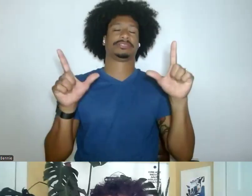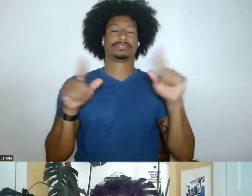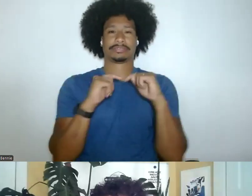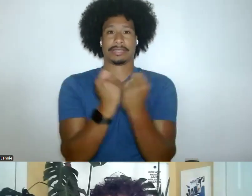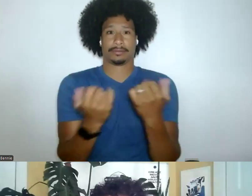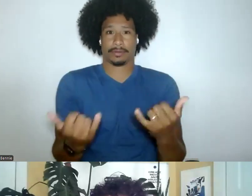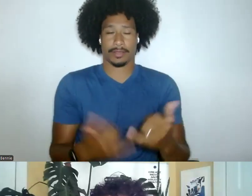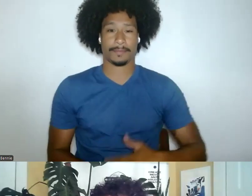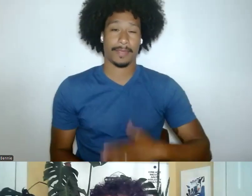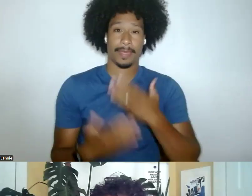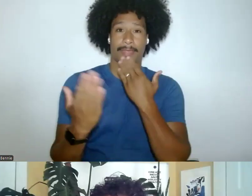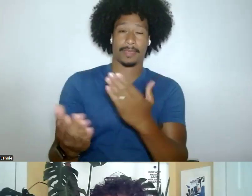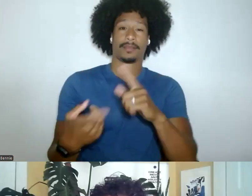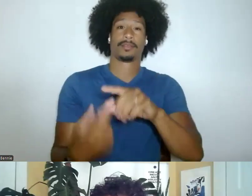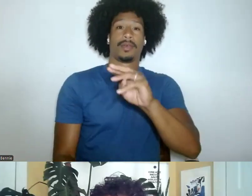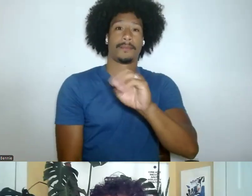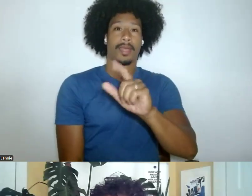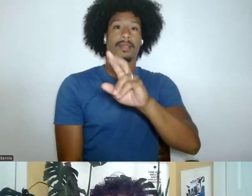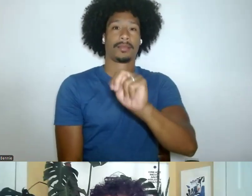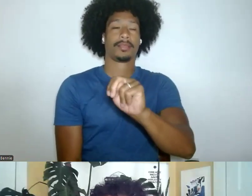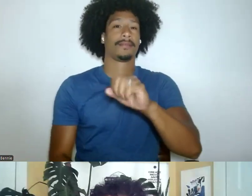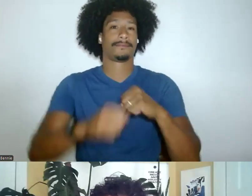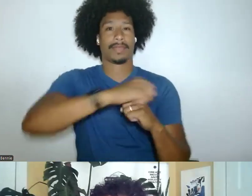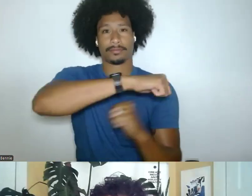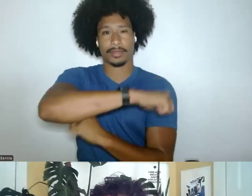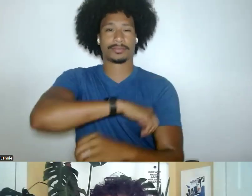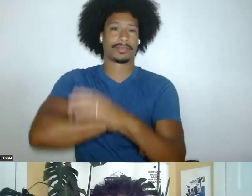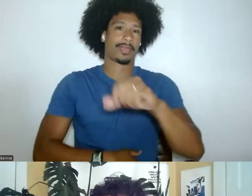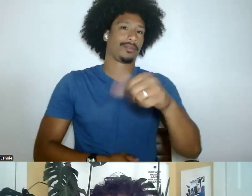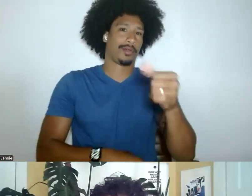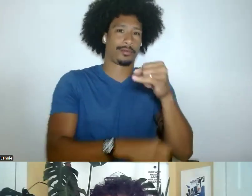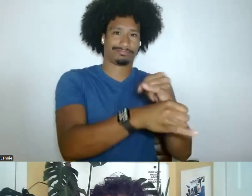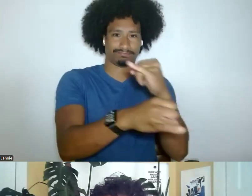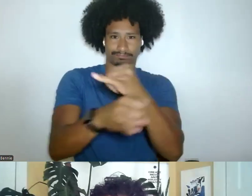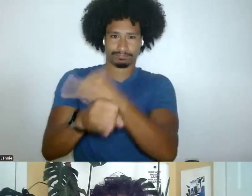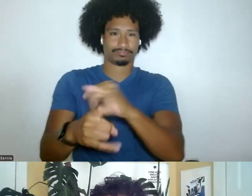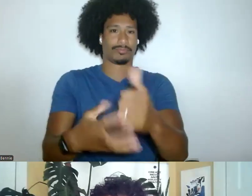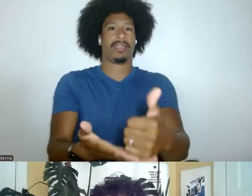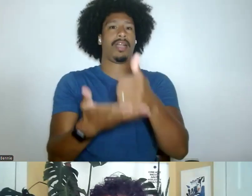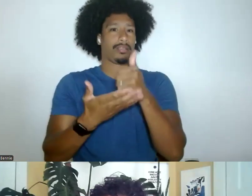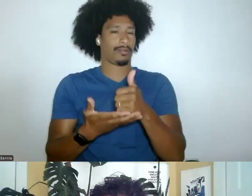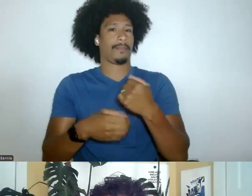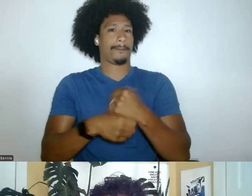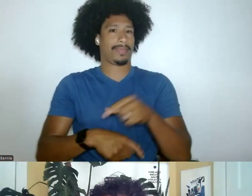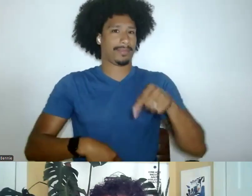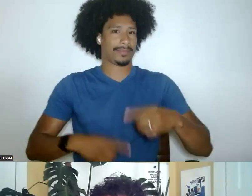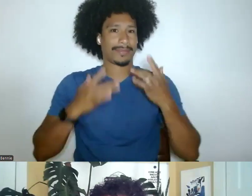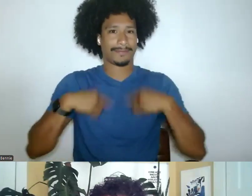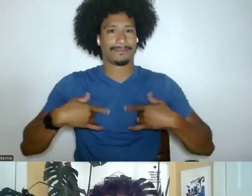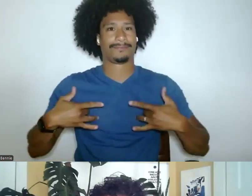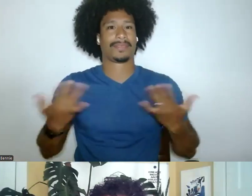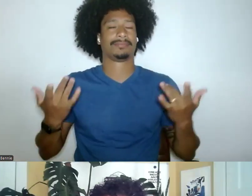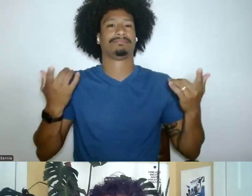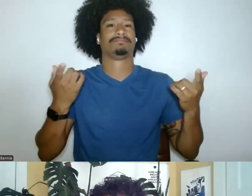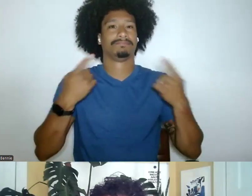Mellon Foundation and our respective institutions for helping to make this event possible. But thank you to